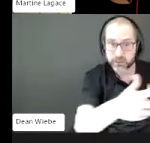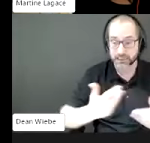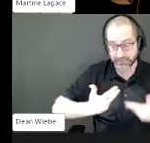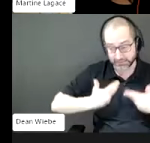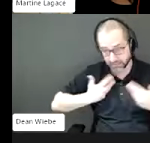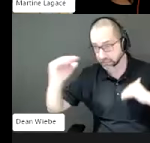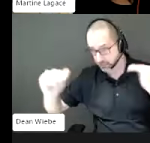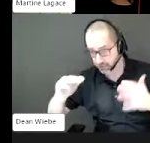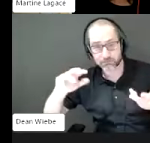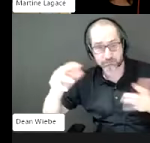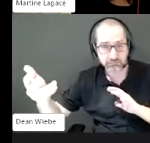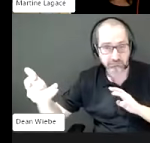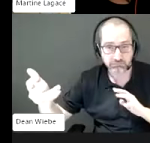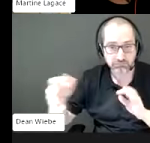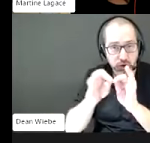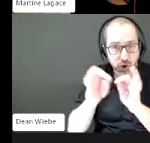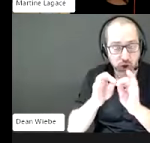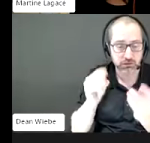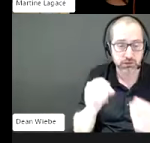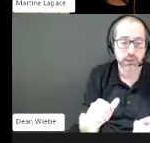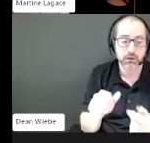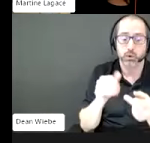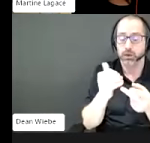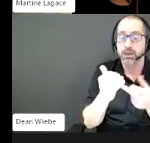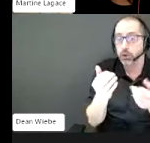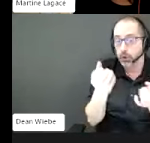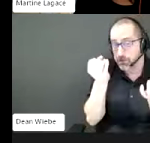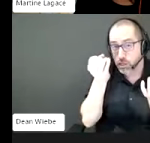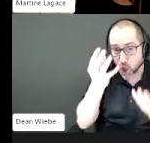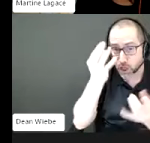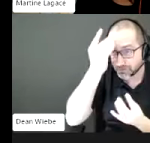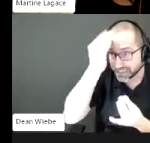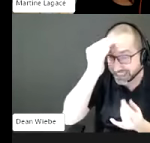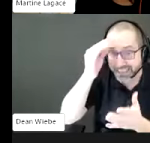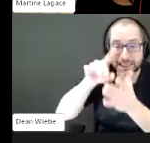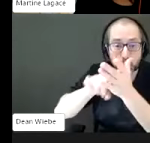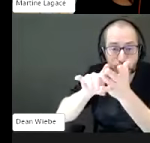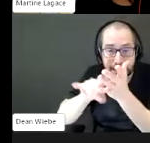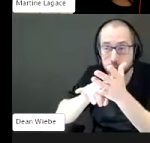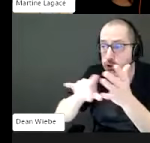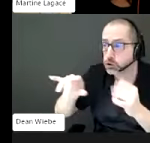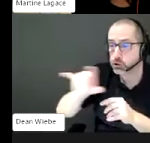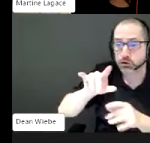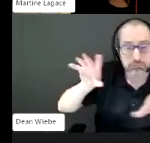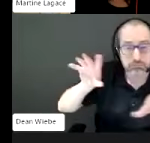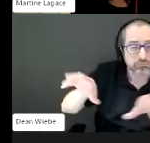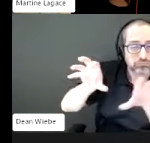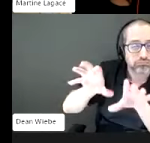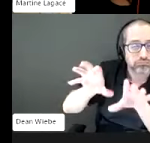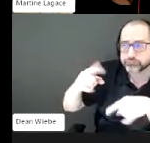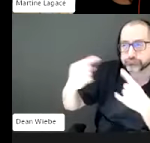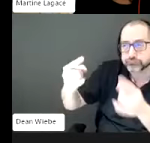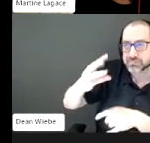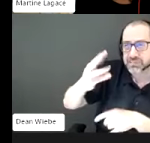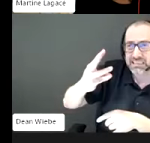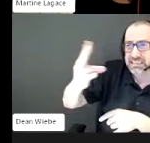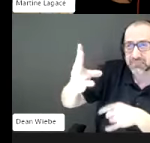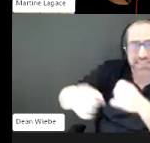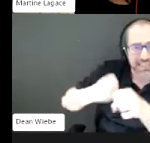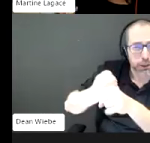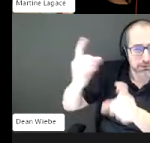There's a lot of thinking and research that has been done over the last, I would say, 6-7 years